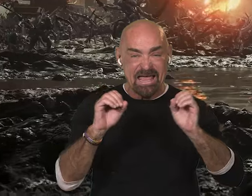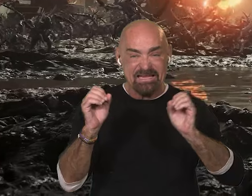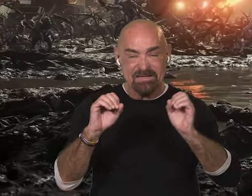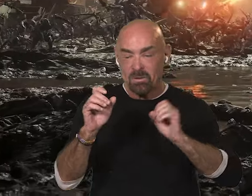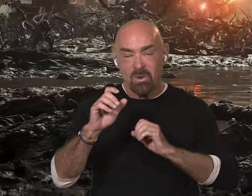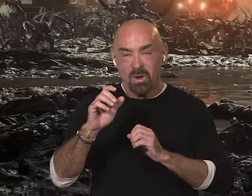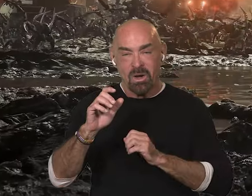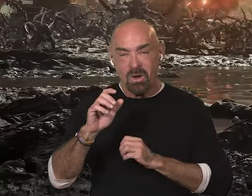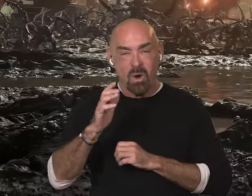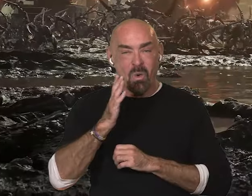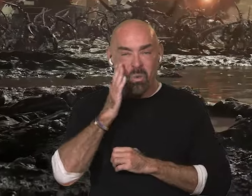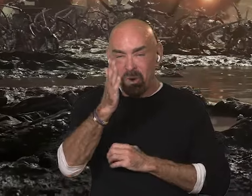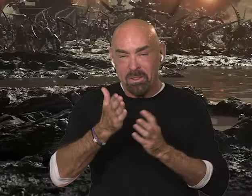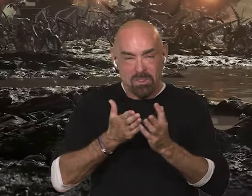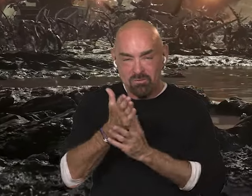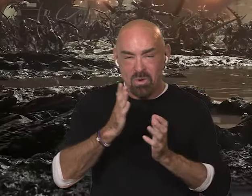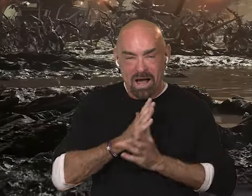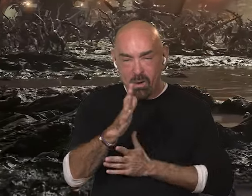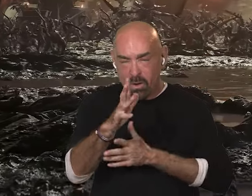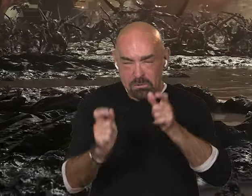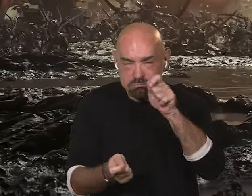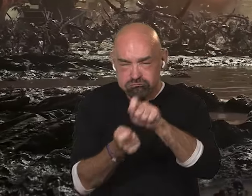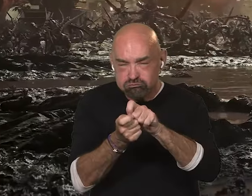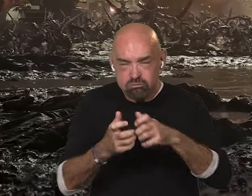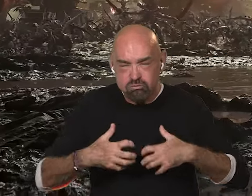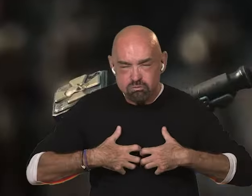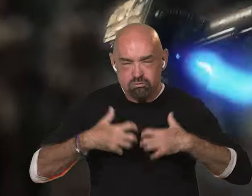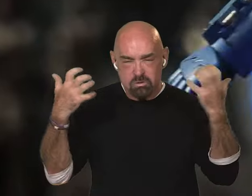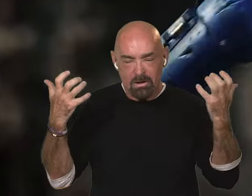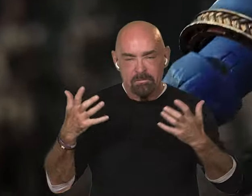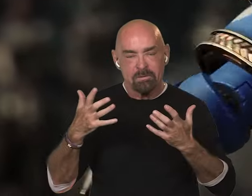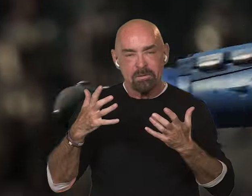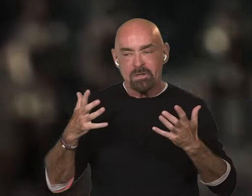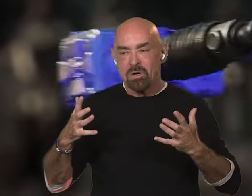Nothing will survive our wrath.